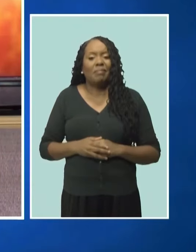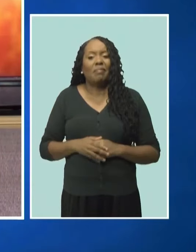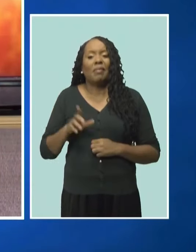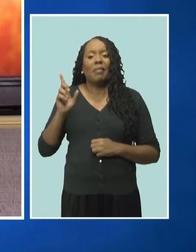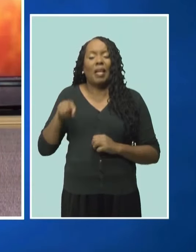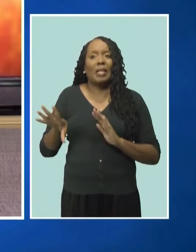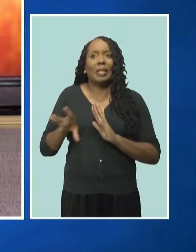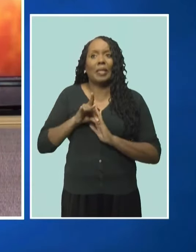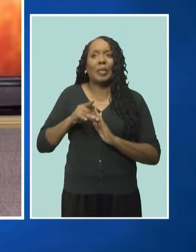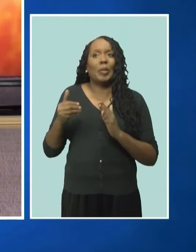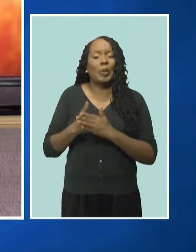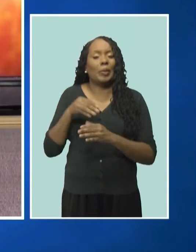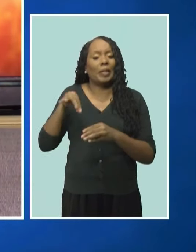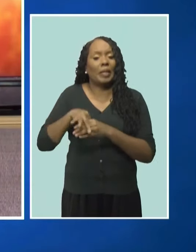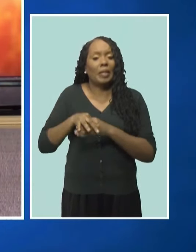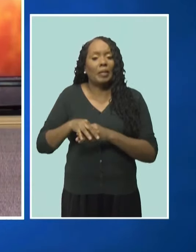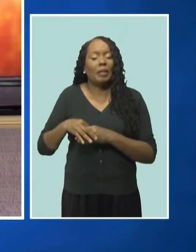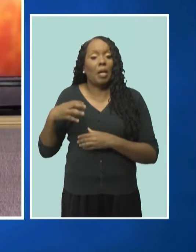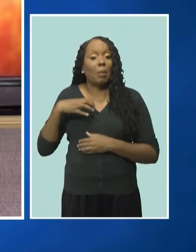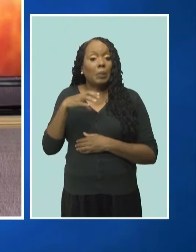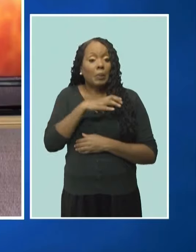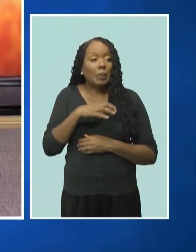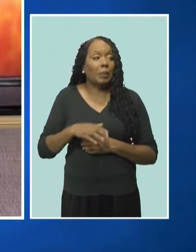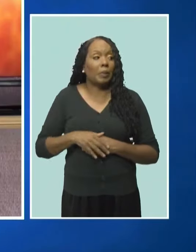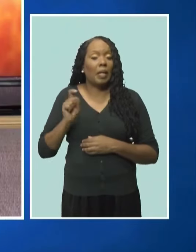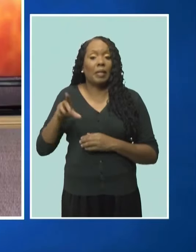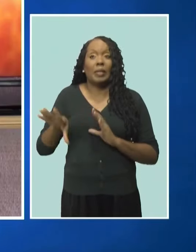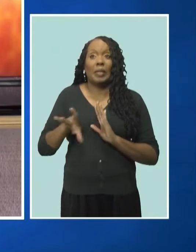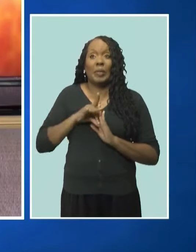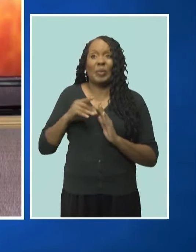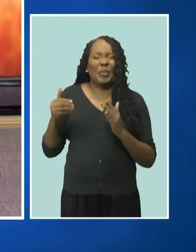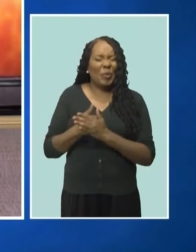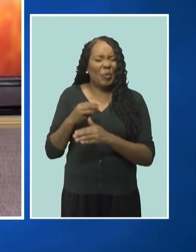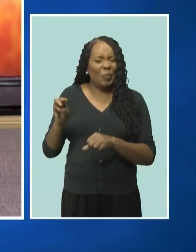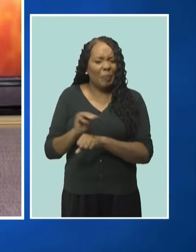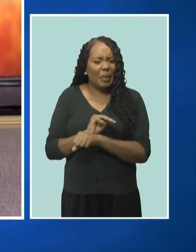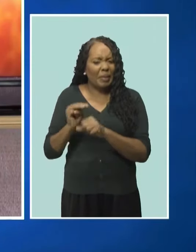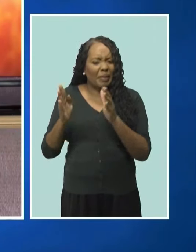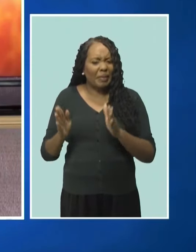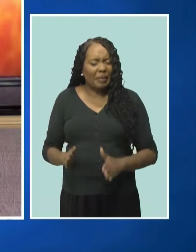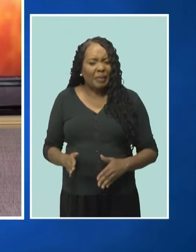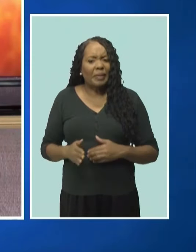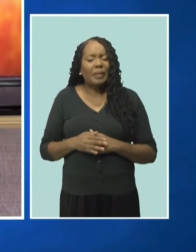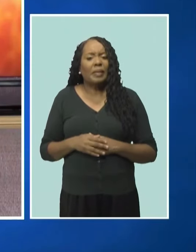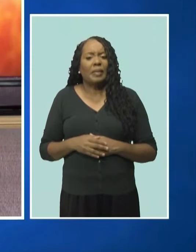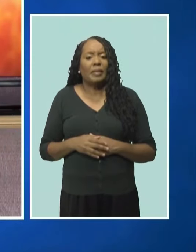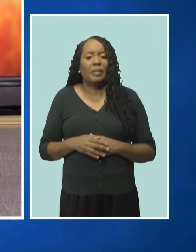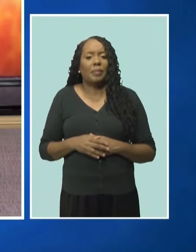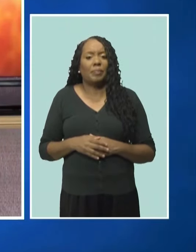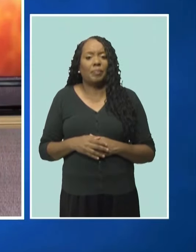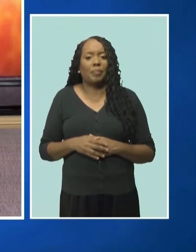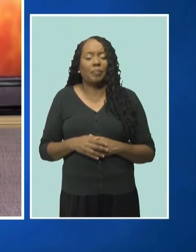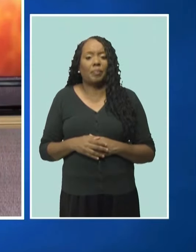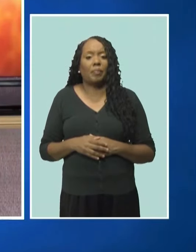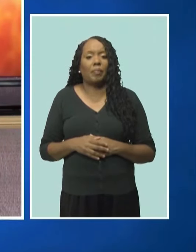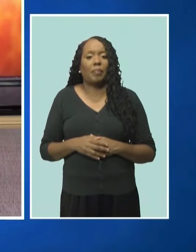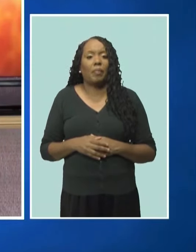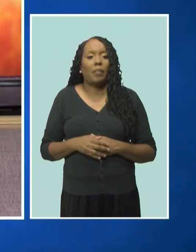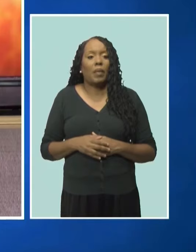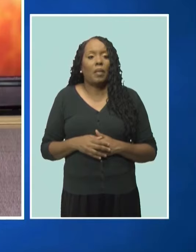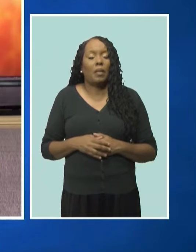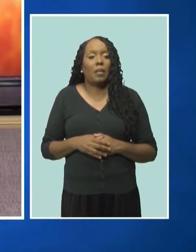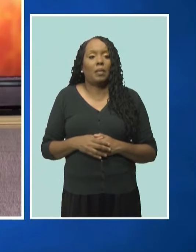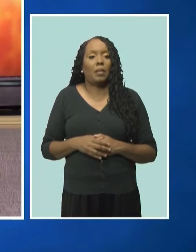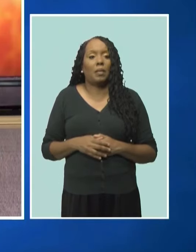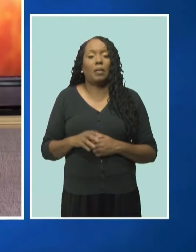electoral council, it has to appoint a new set of ministers, and basically it has to work with